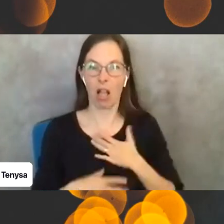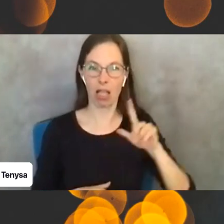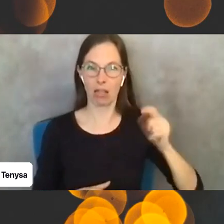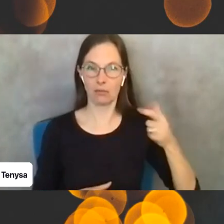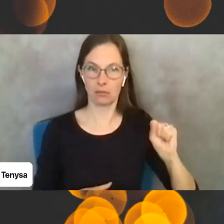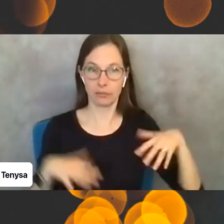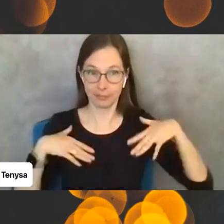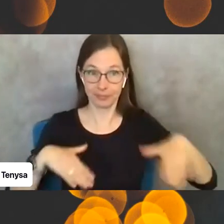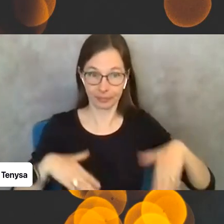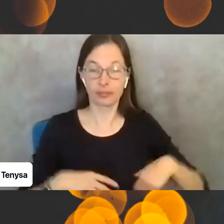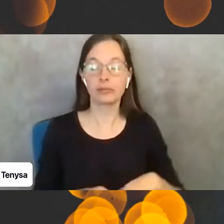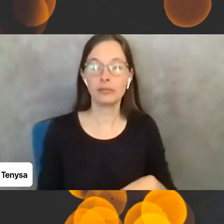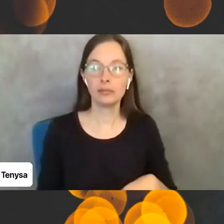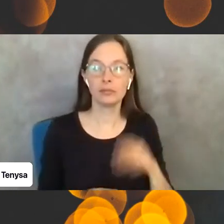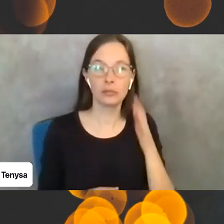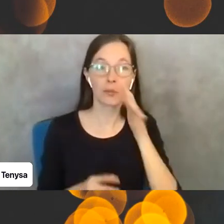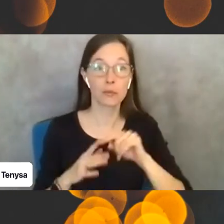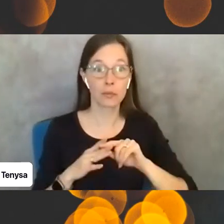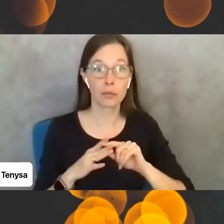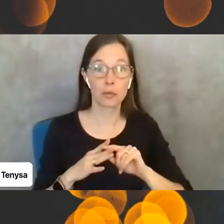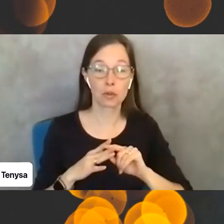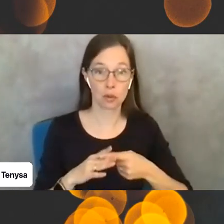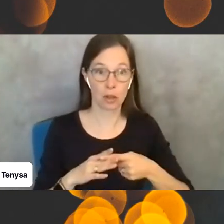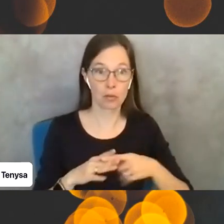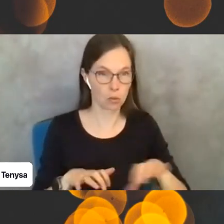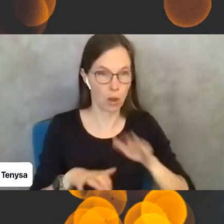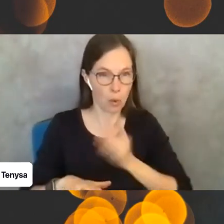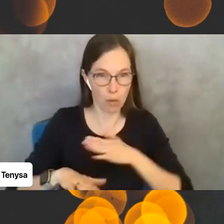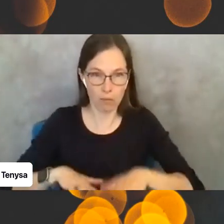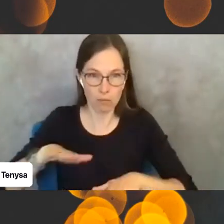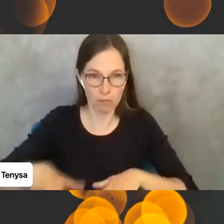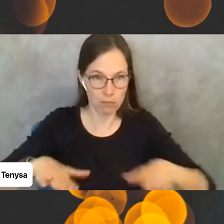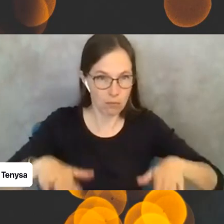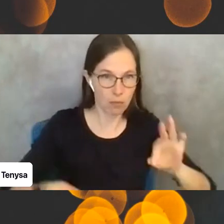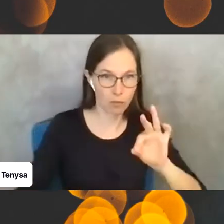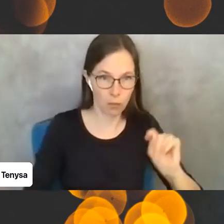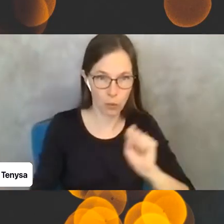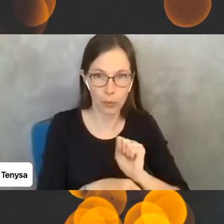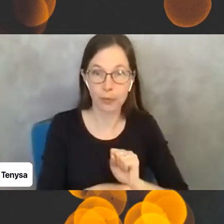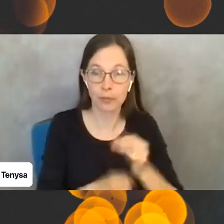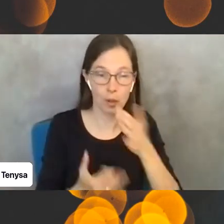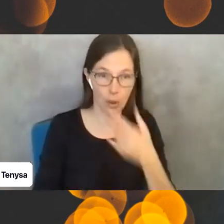after this, start getting on those footwork things. So I'm going to stand up